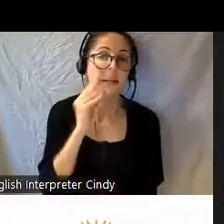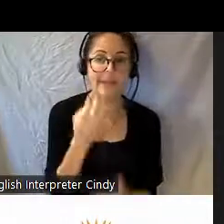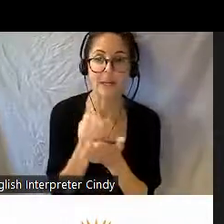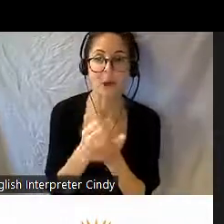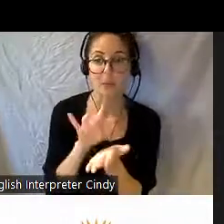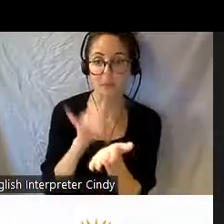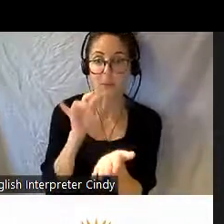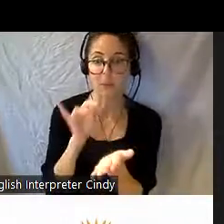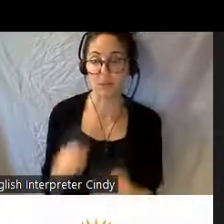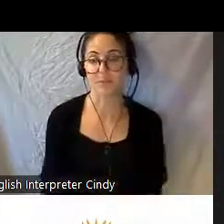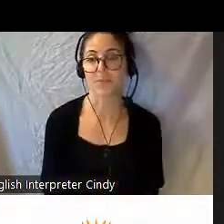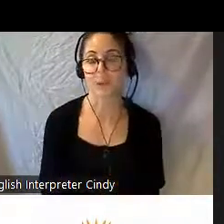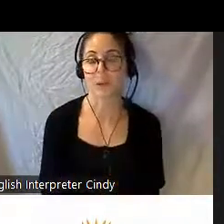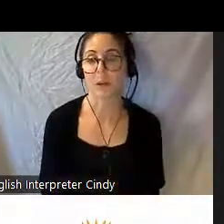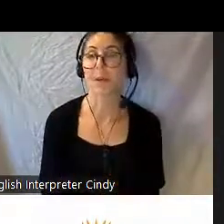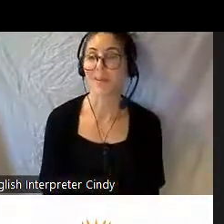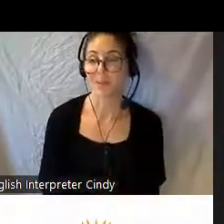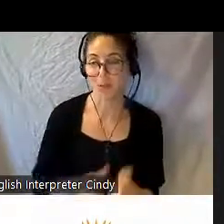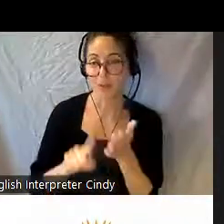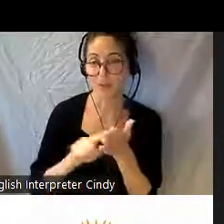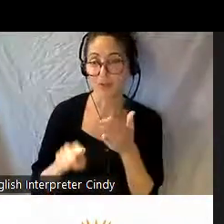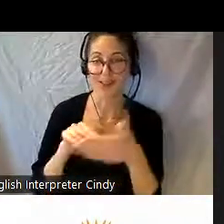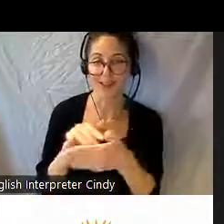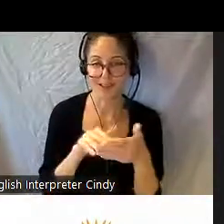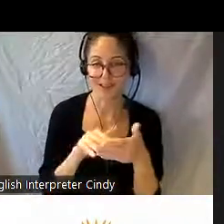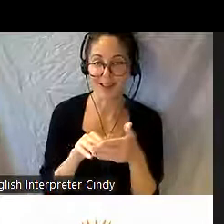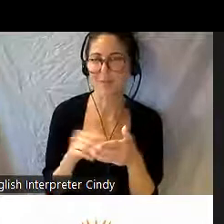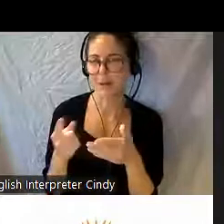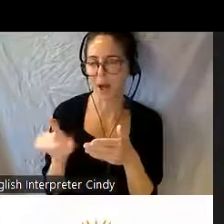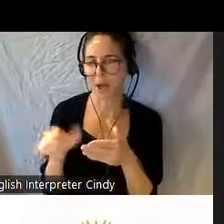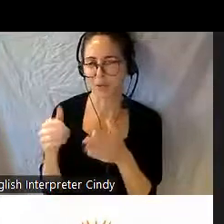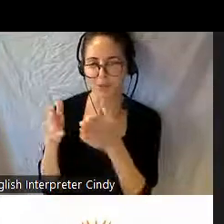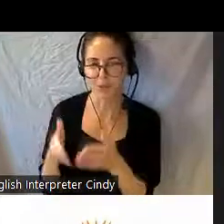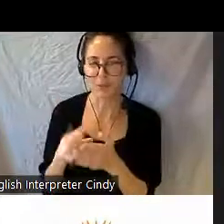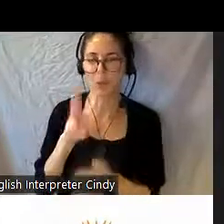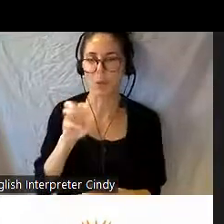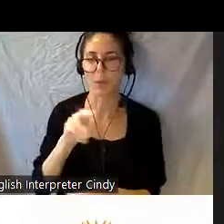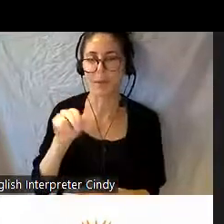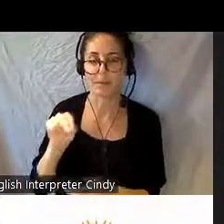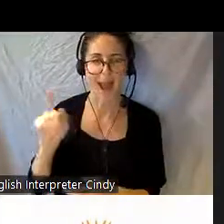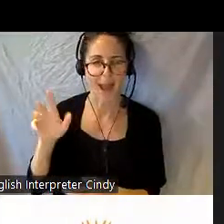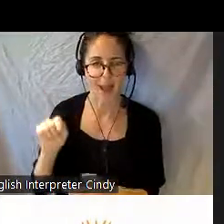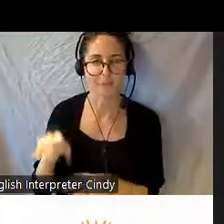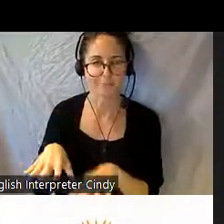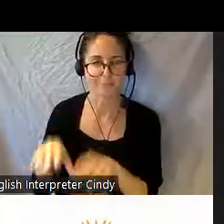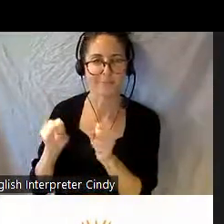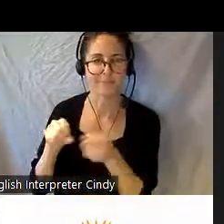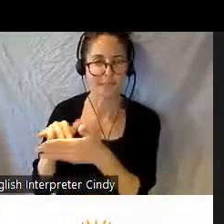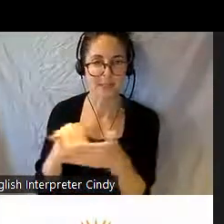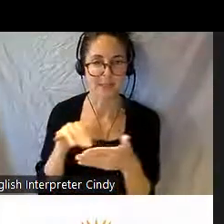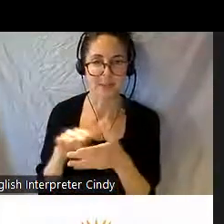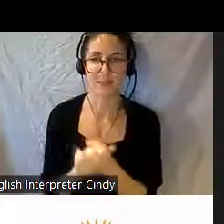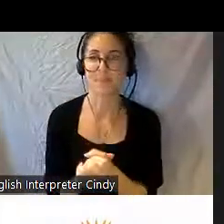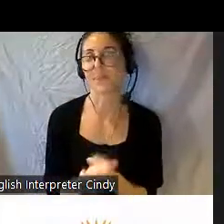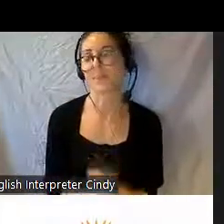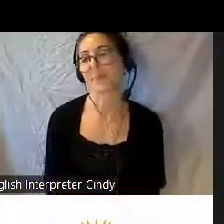This was a research study completed by Women Abuse Council of Toronto, or WomenACT. And just